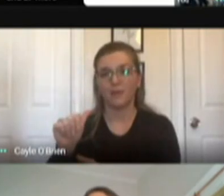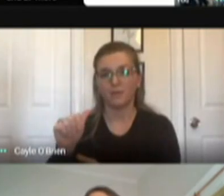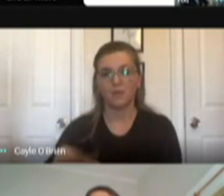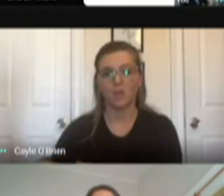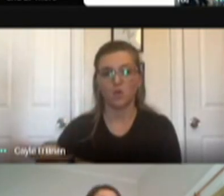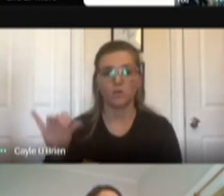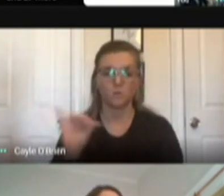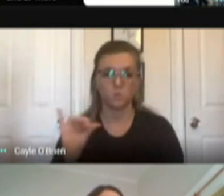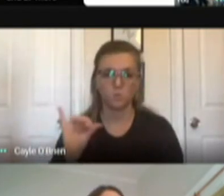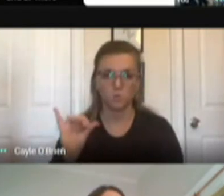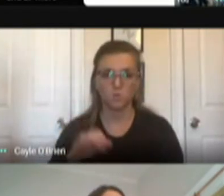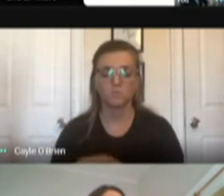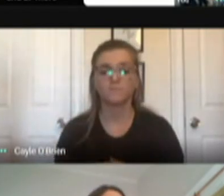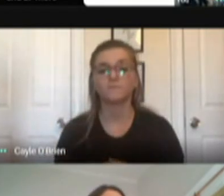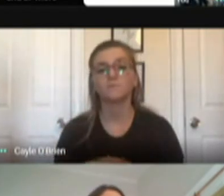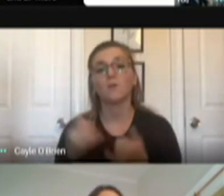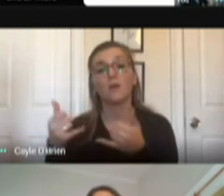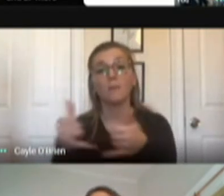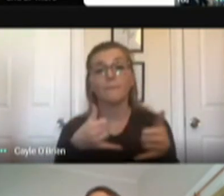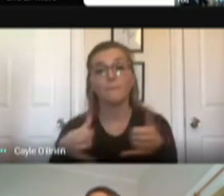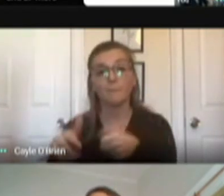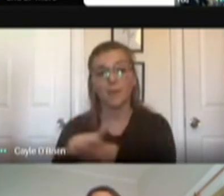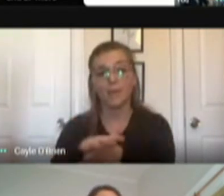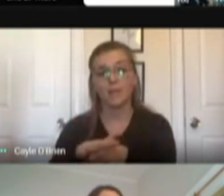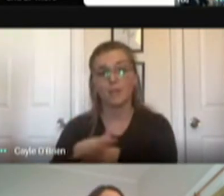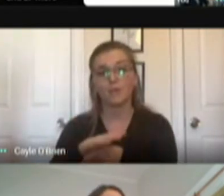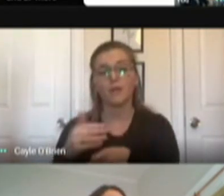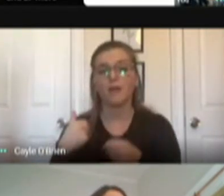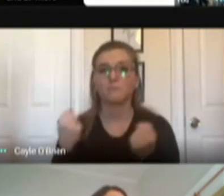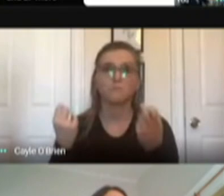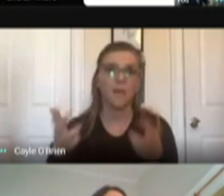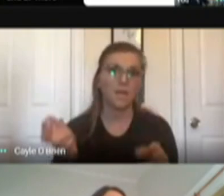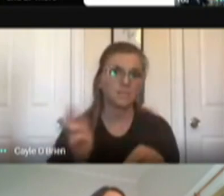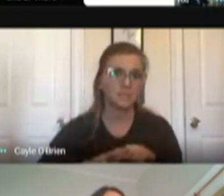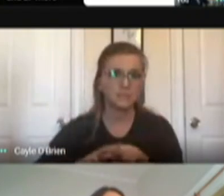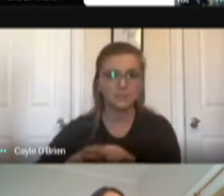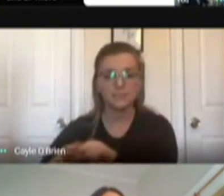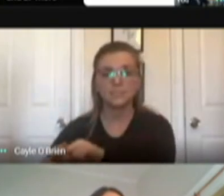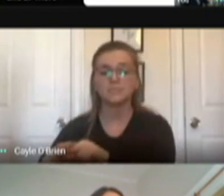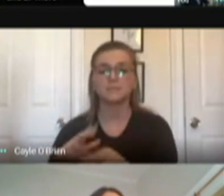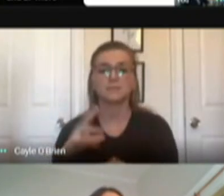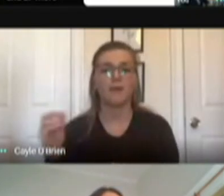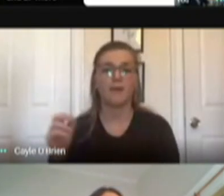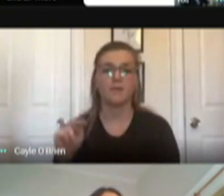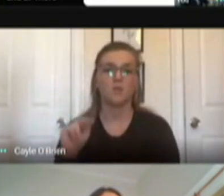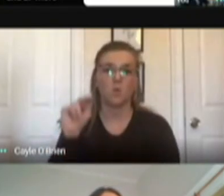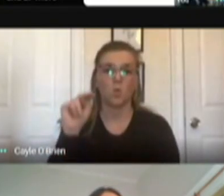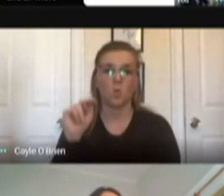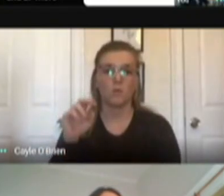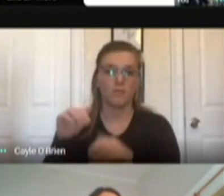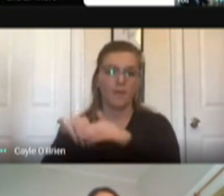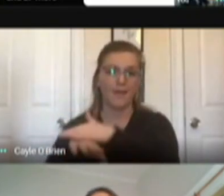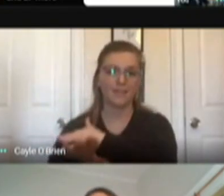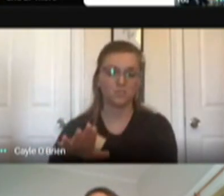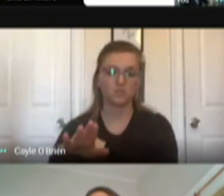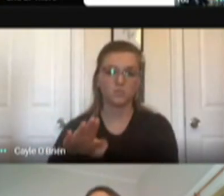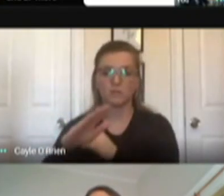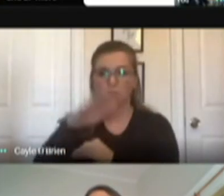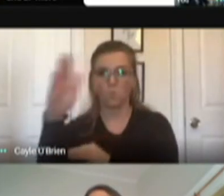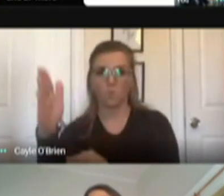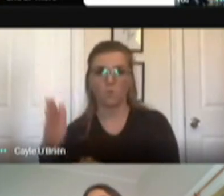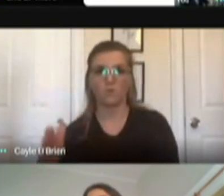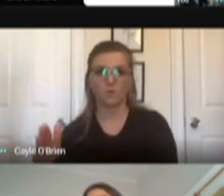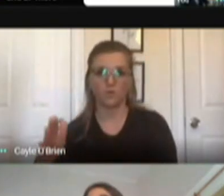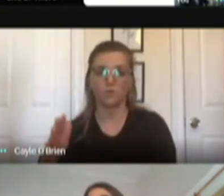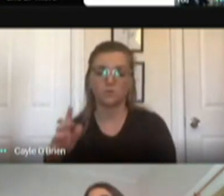well. The play area has also places to sit and be, as well as the north entry coming around this corner. And both of those